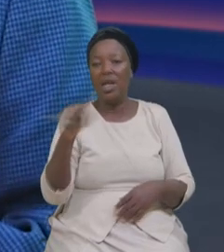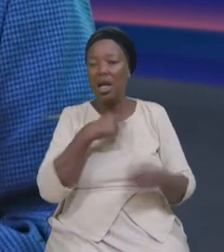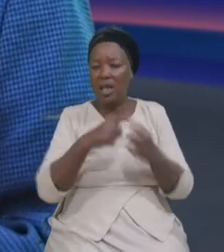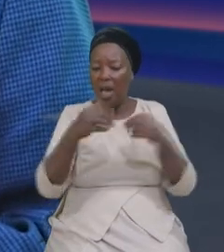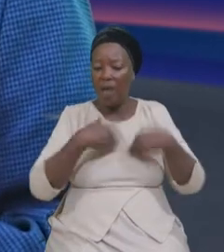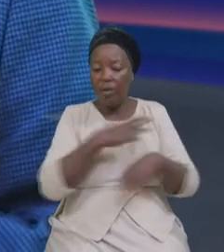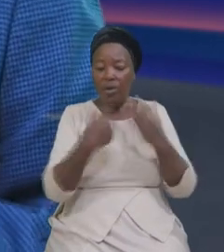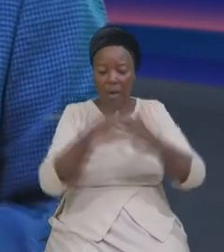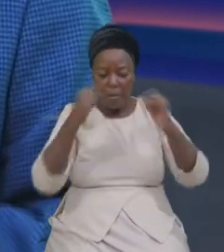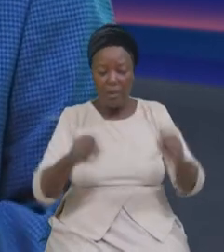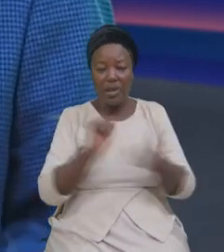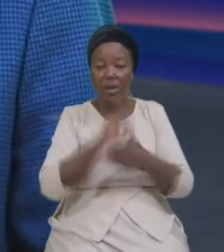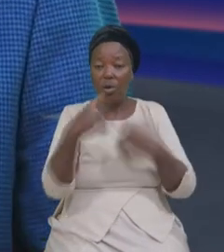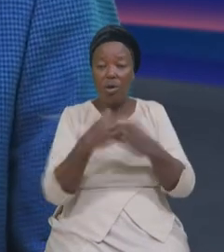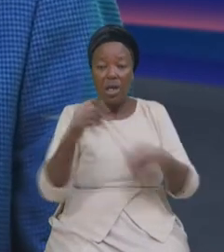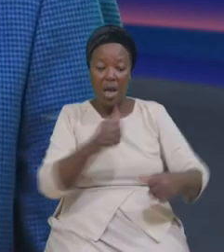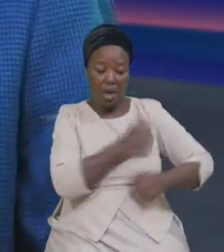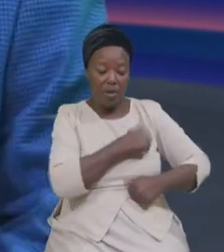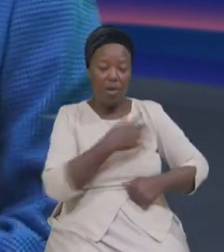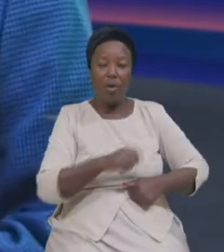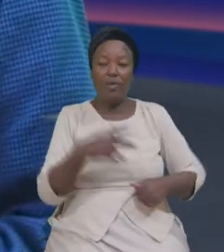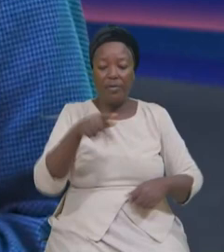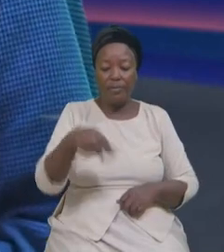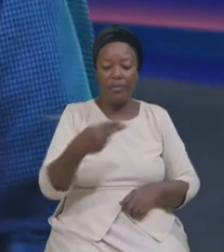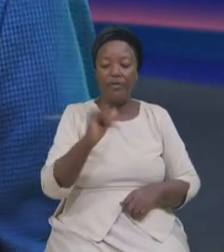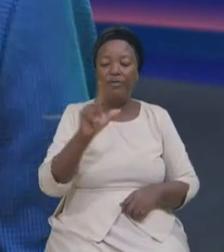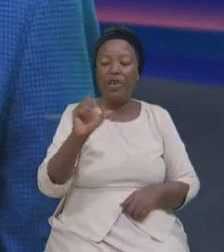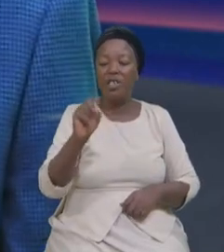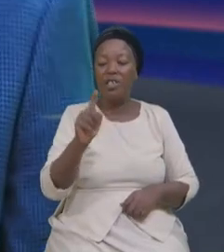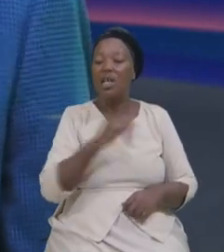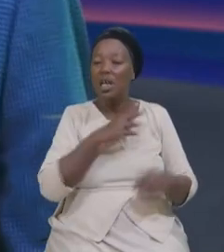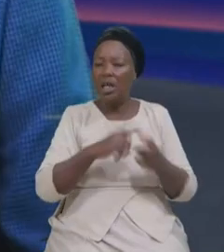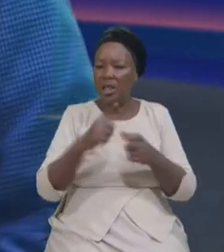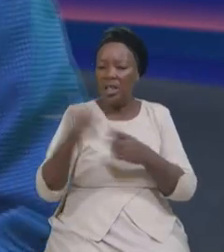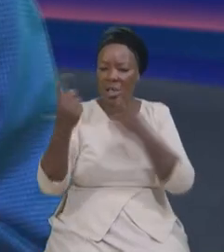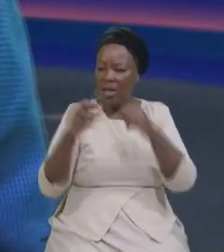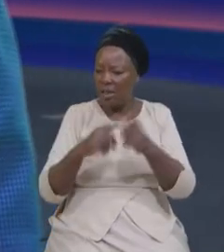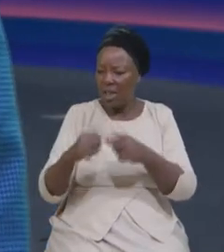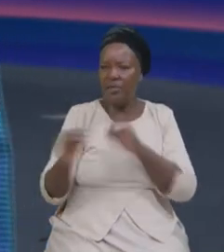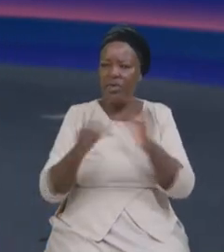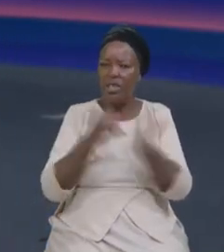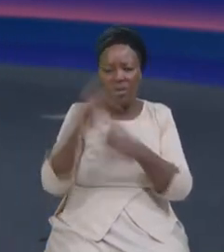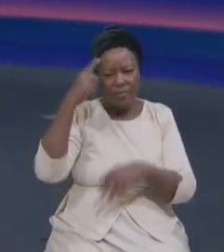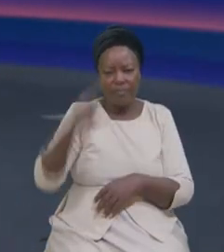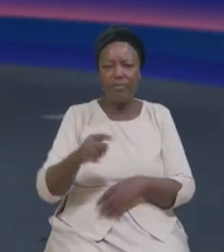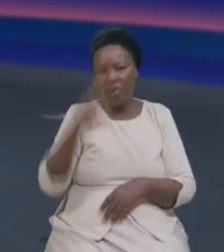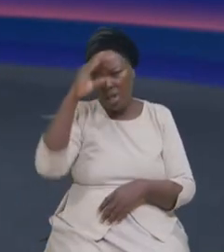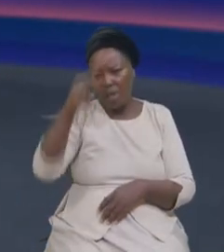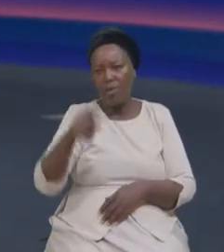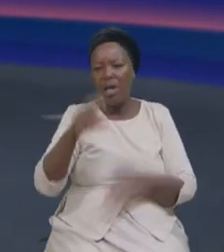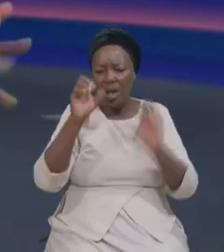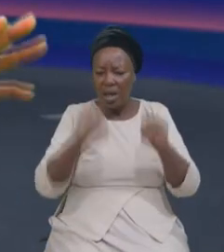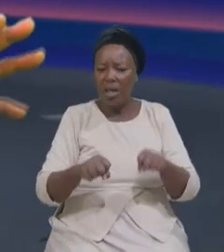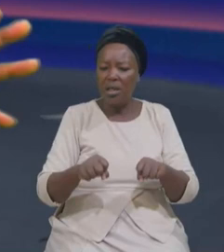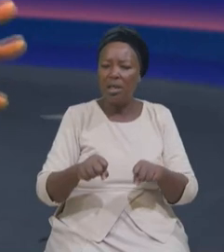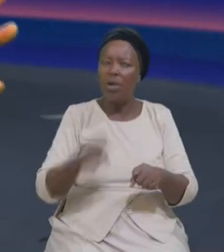armies of the Philistines, they couldn't stand before him. If he did it for him, can't he do it for me and